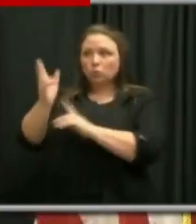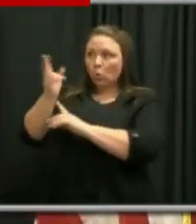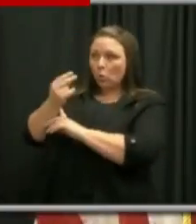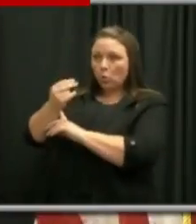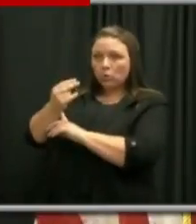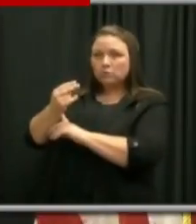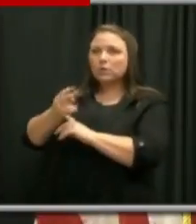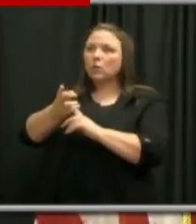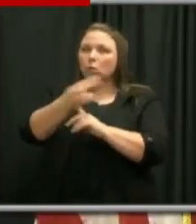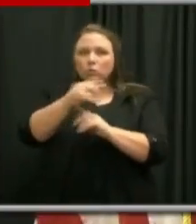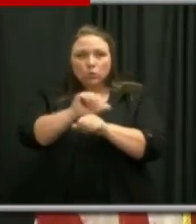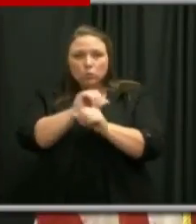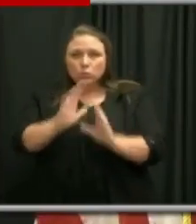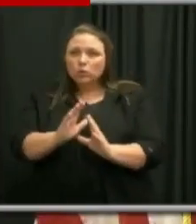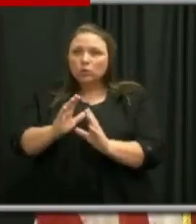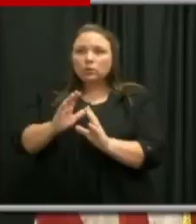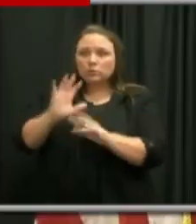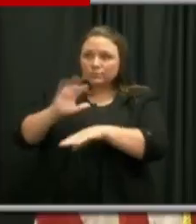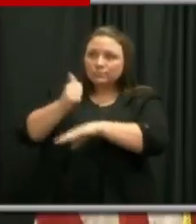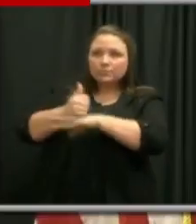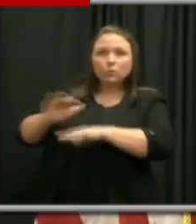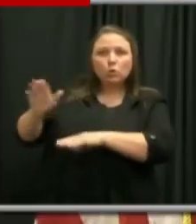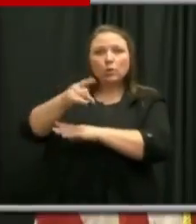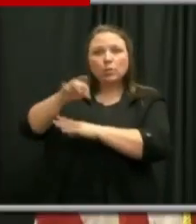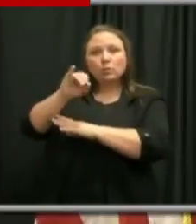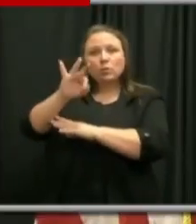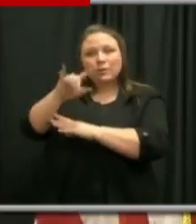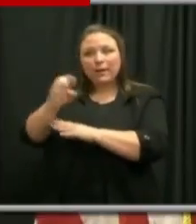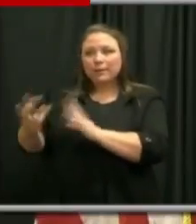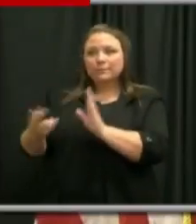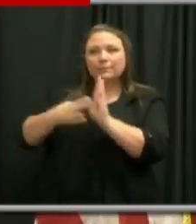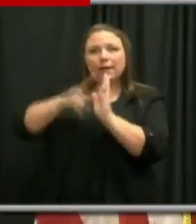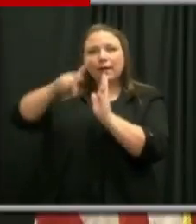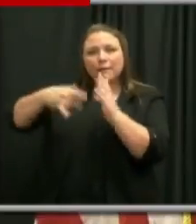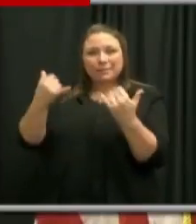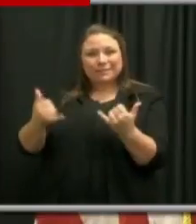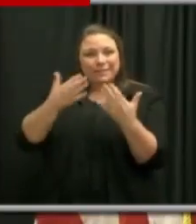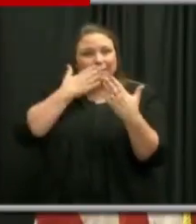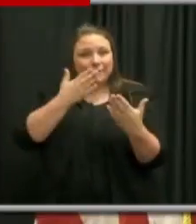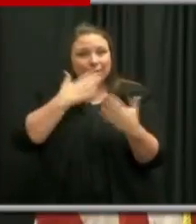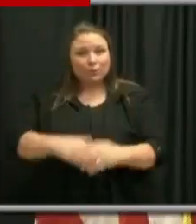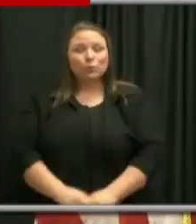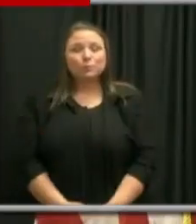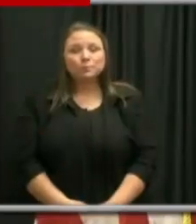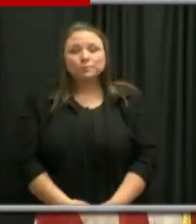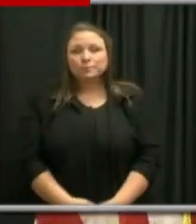hotels and hotel workers to create a profile and sign up today. Thank you very much.